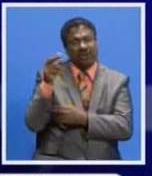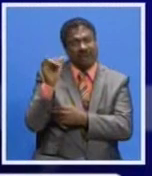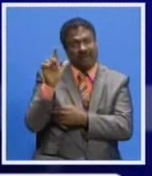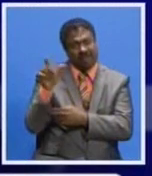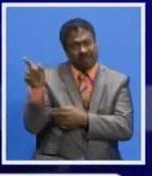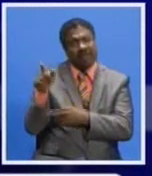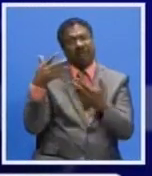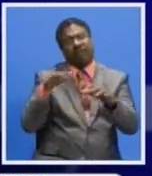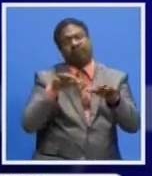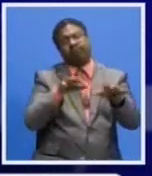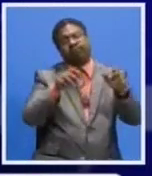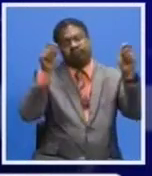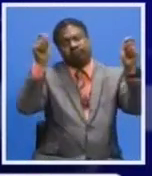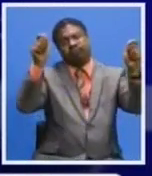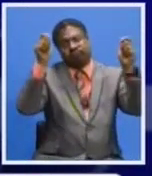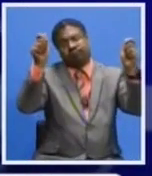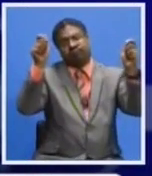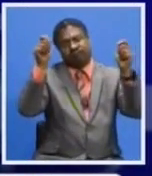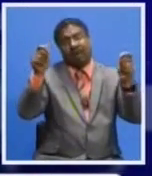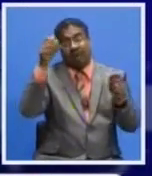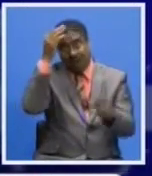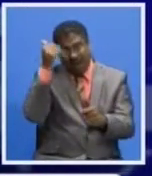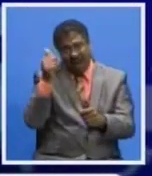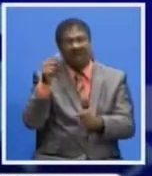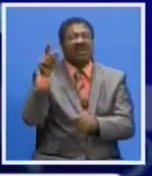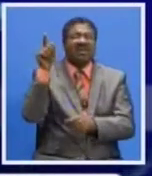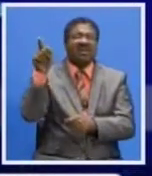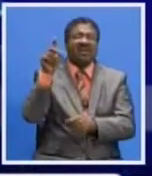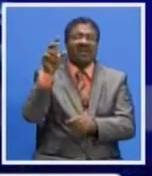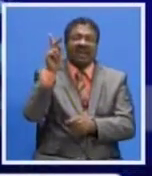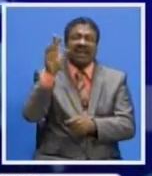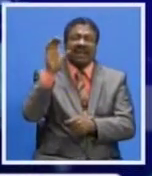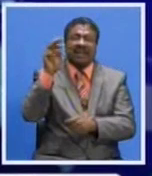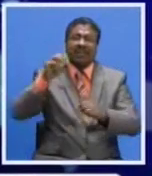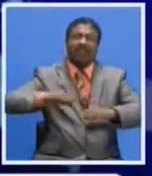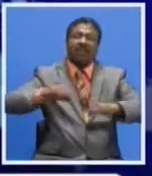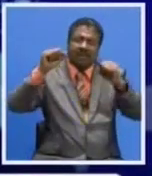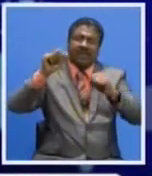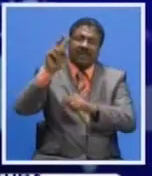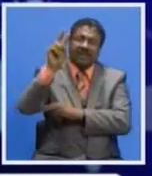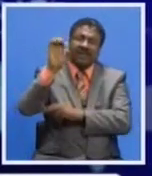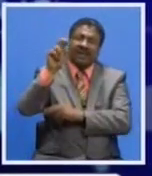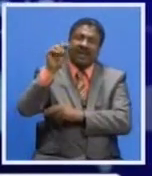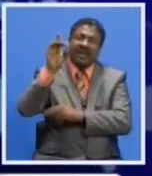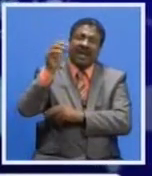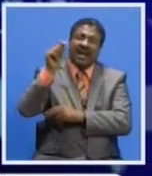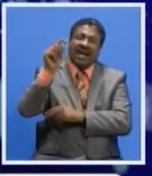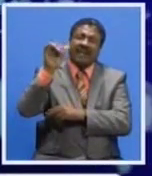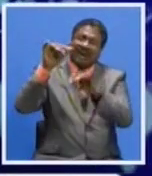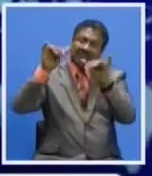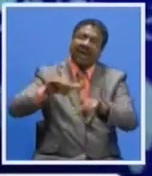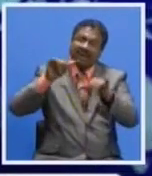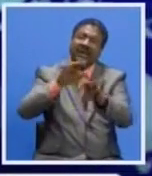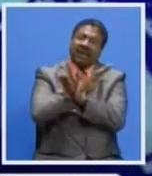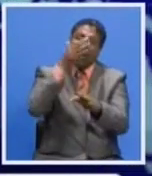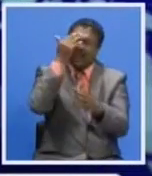against Vedanta's continued stay in the country. The placard carrying protesters marched for a kilometre in Kabundi